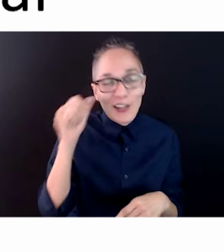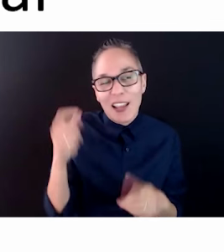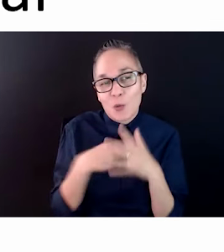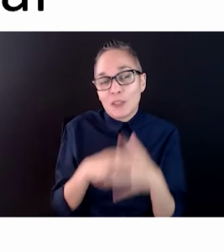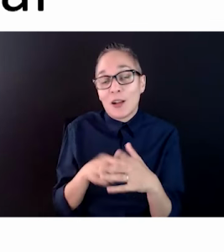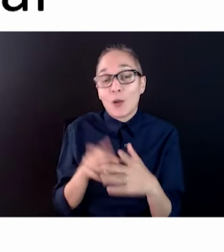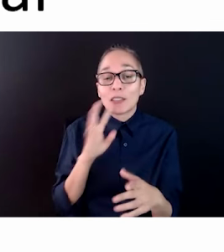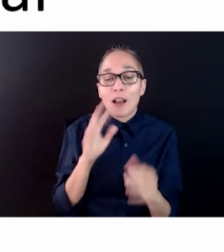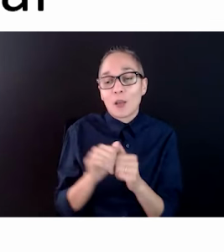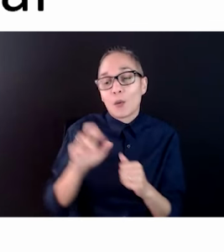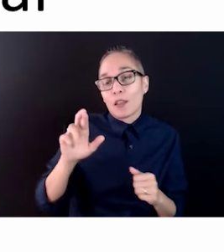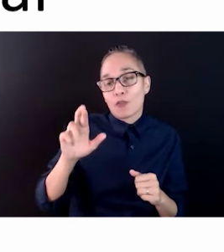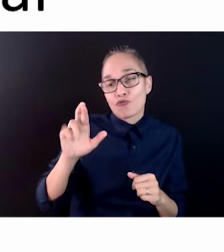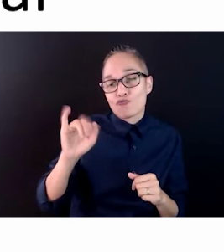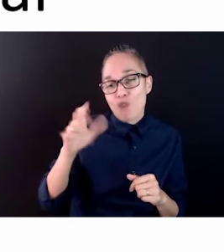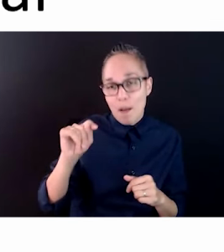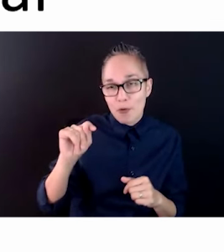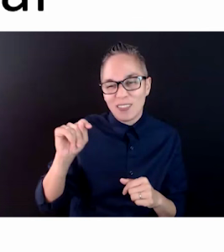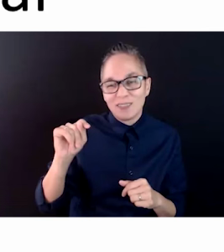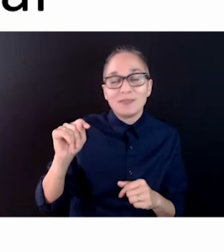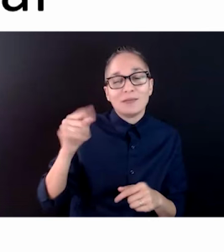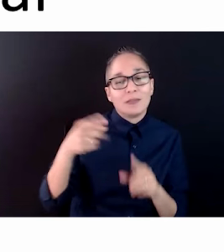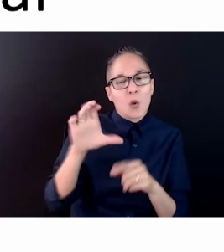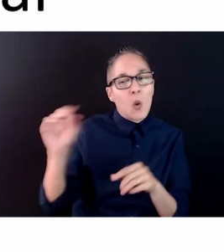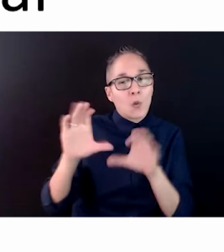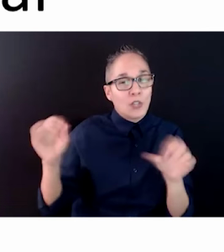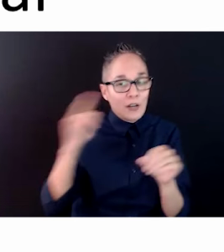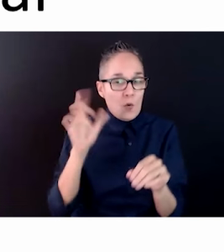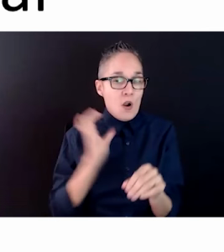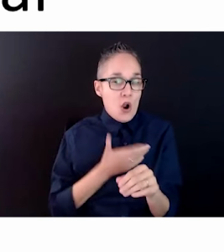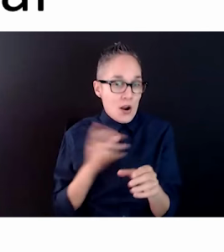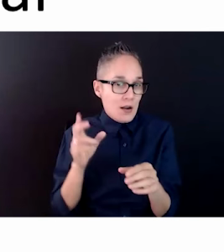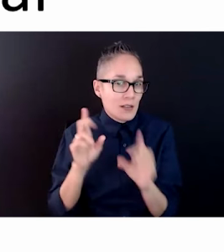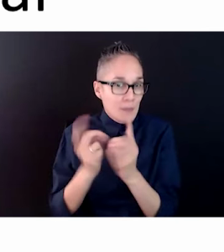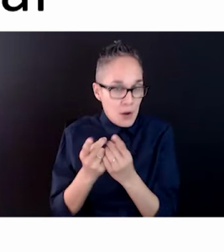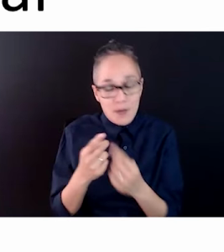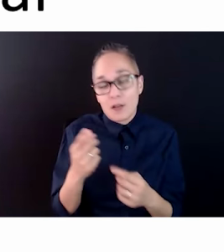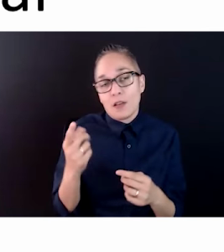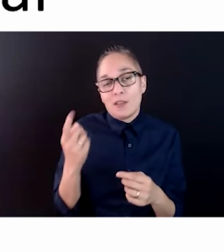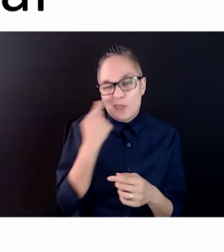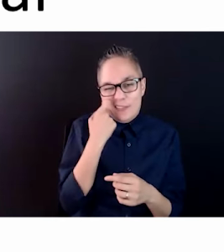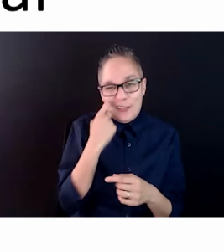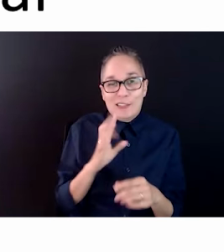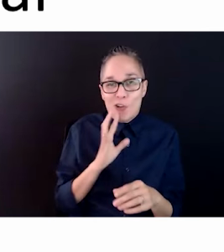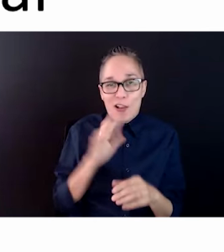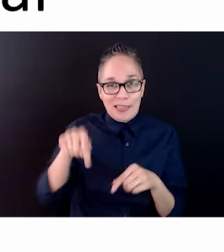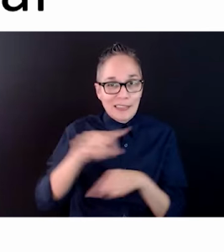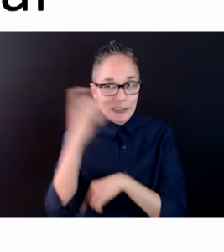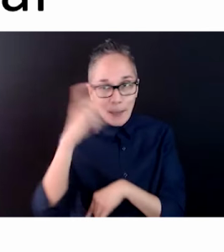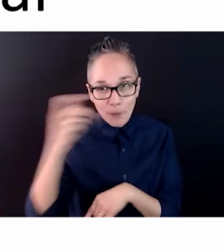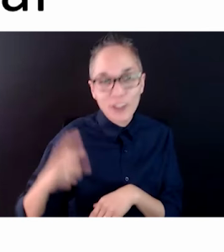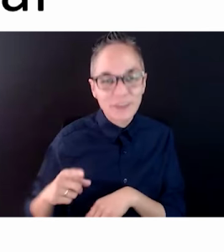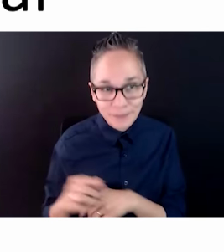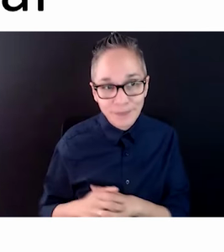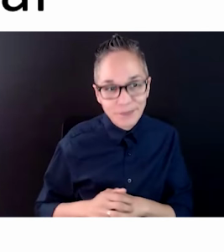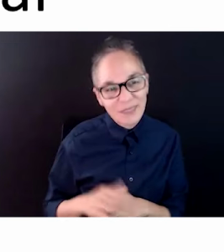and Robert DeVoe Peterson are co-chairs of the department. And one of the things that Robert and I talked about over the summer, and I kind of announced it to the department in kind of